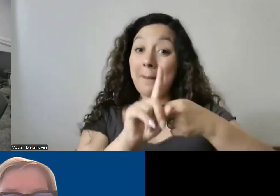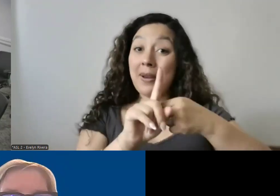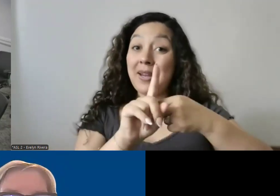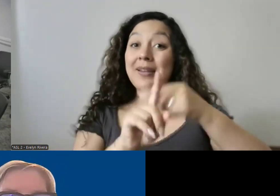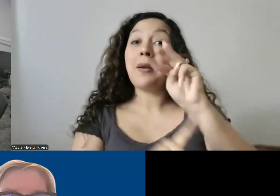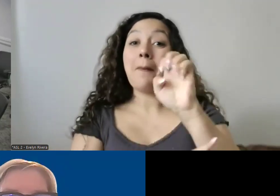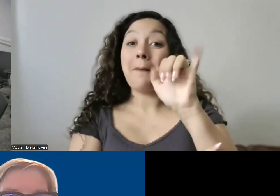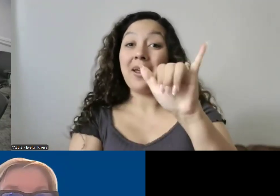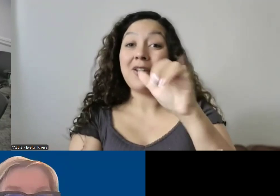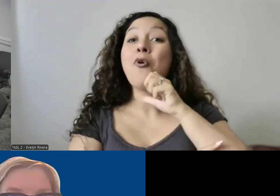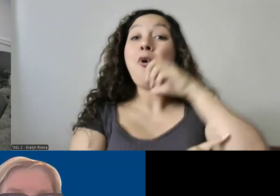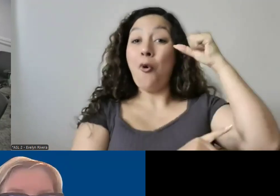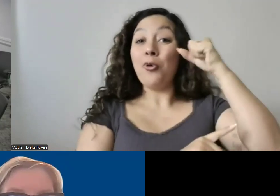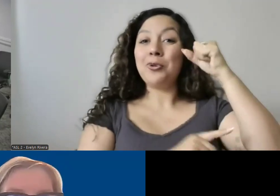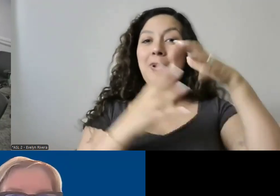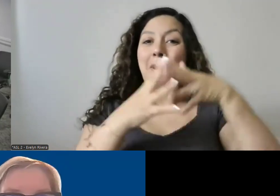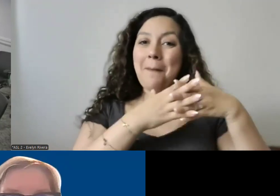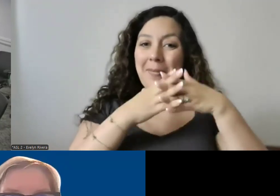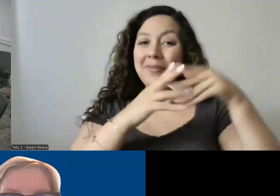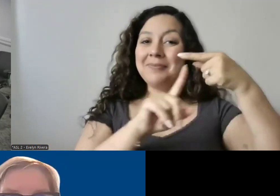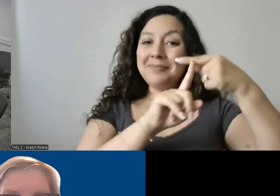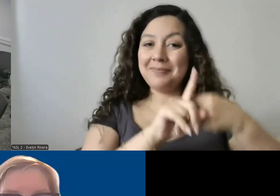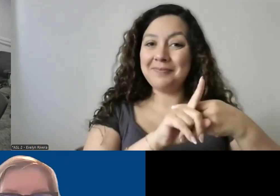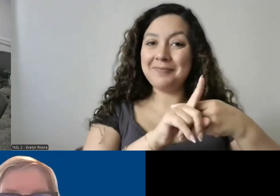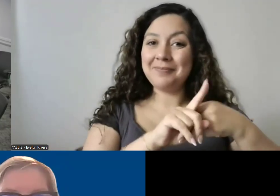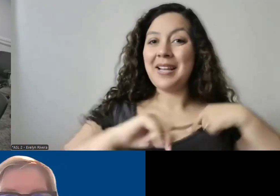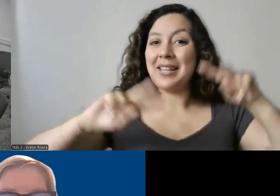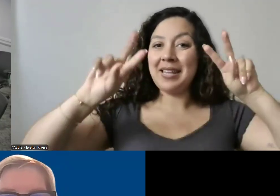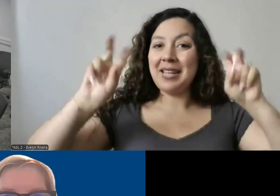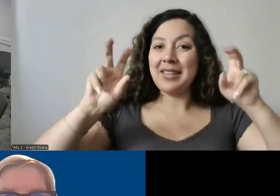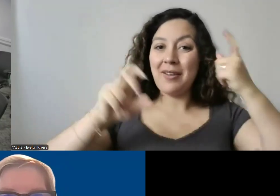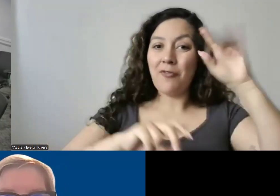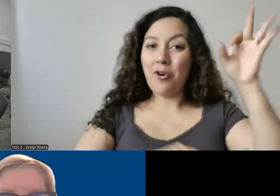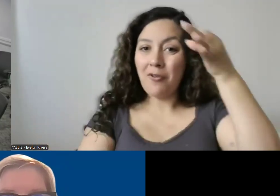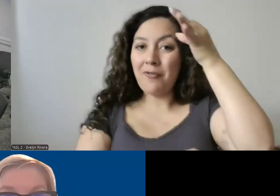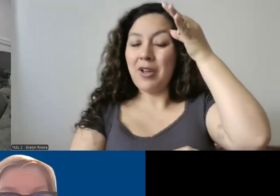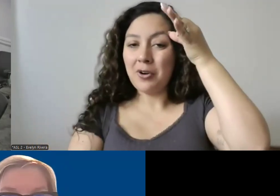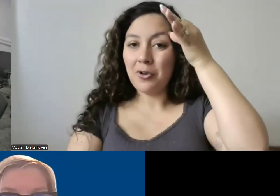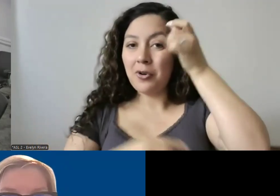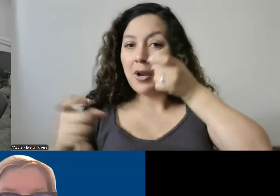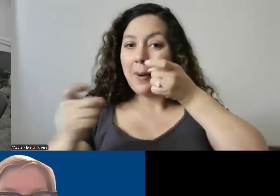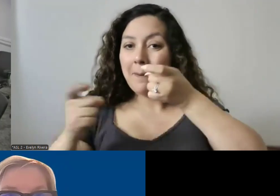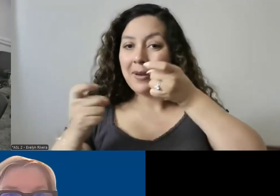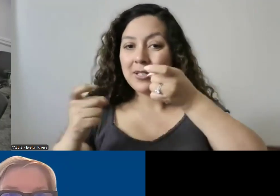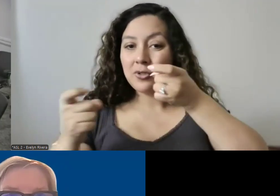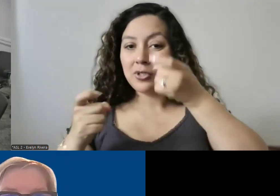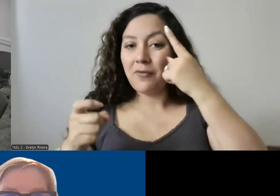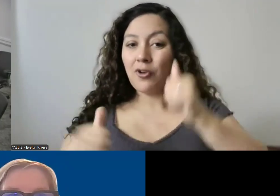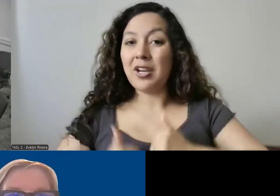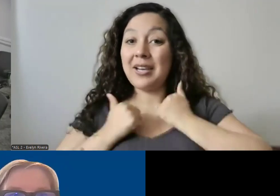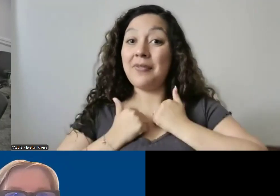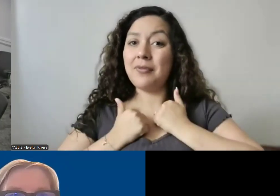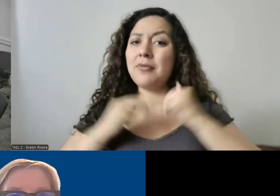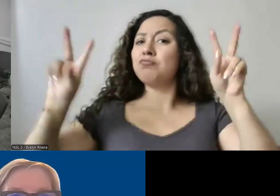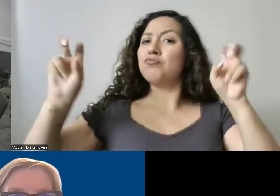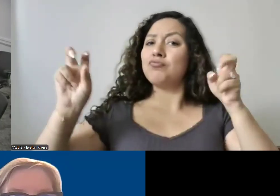Month, and the theme from the Federal Administration for Community Living is Champion Your Health.